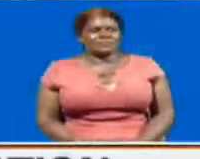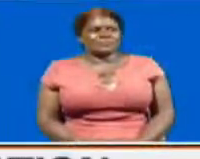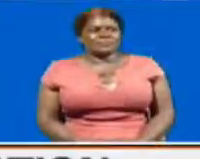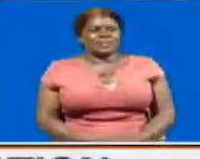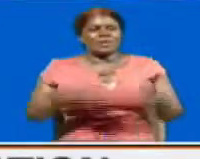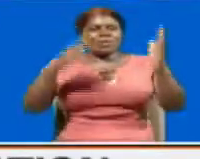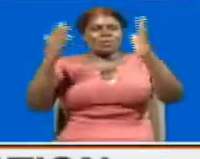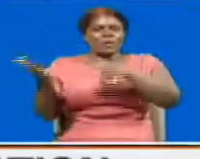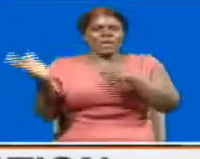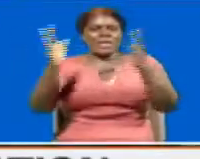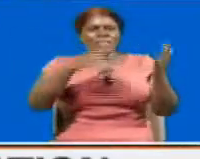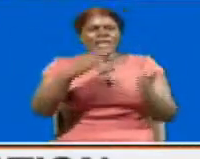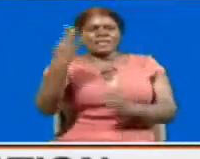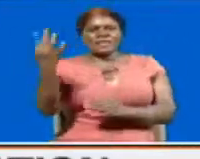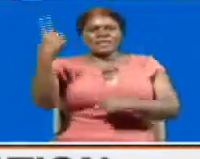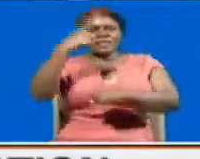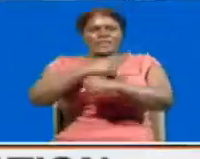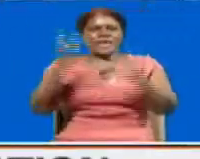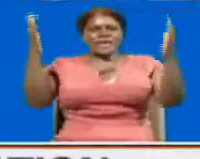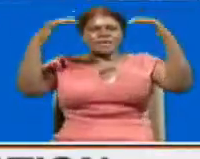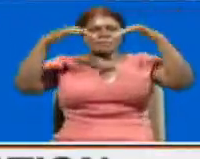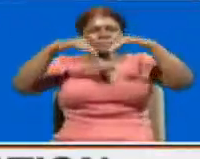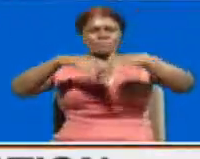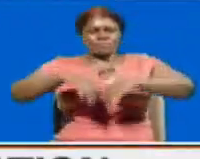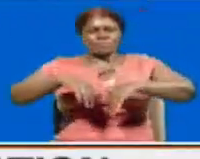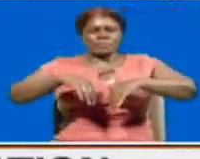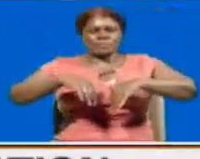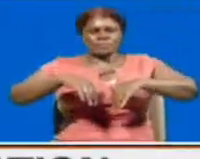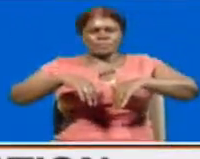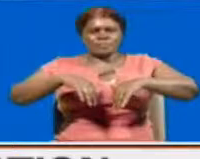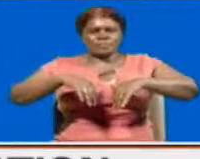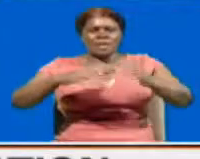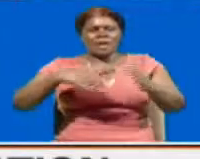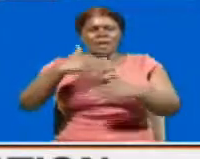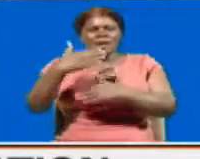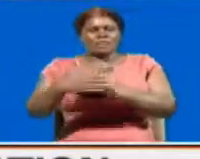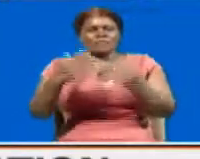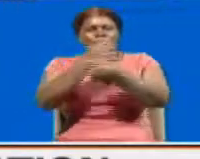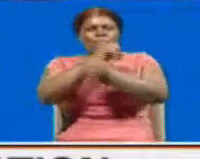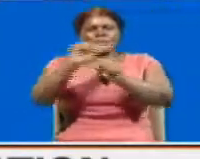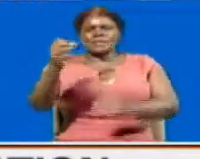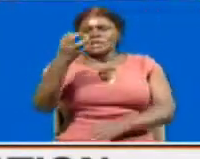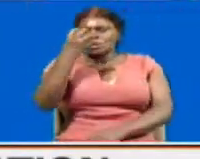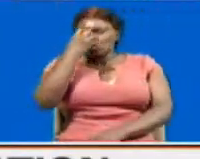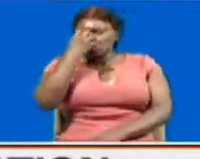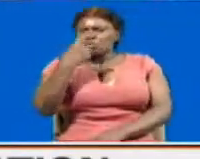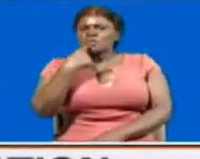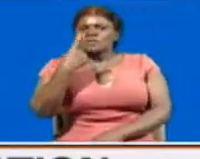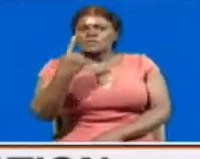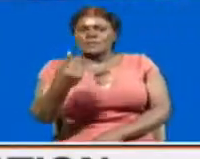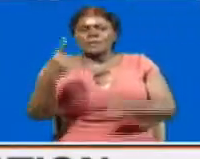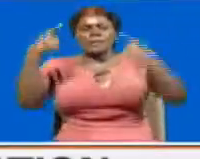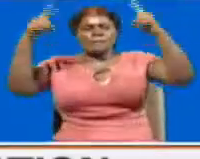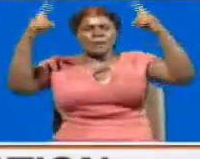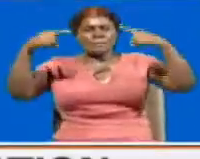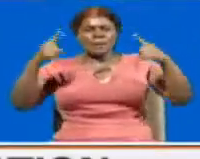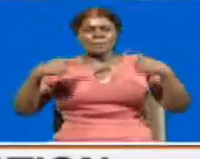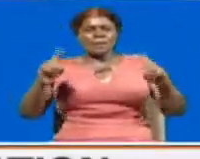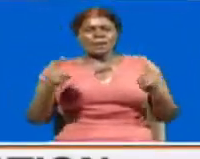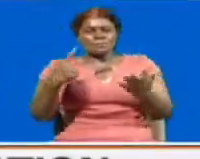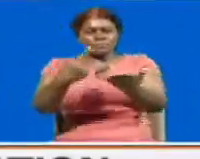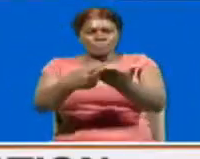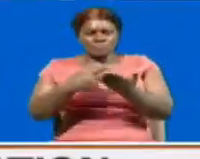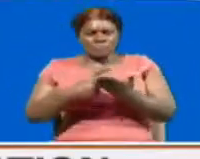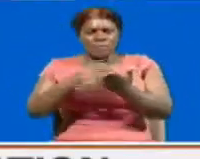The climax of the three-day African Climate Summit, after what President William Ruto termed successful